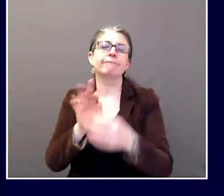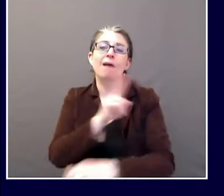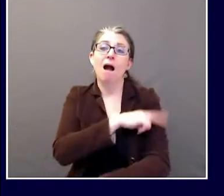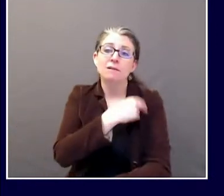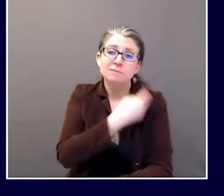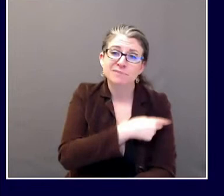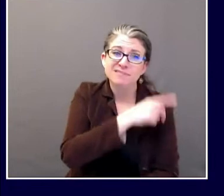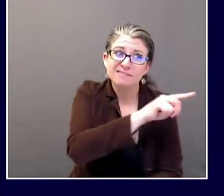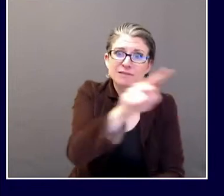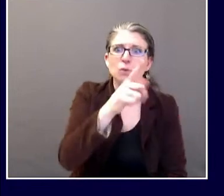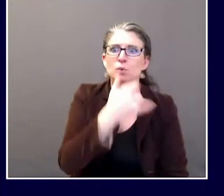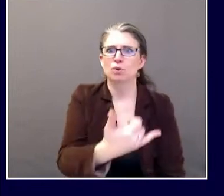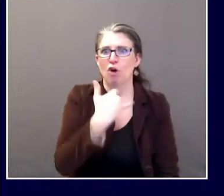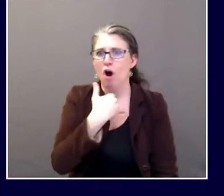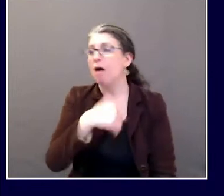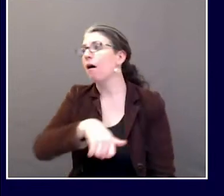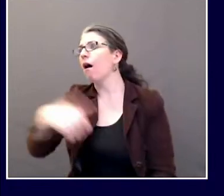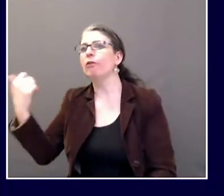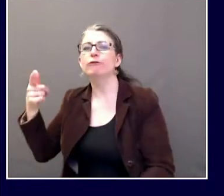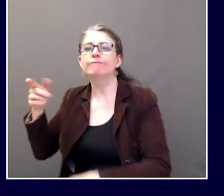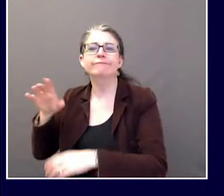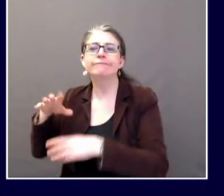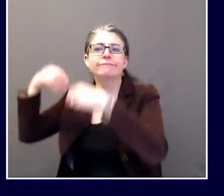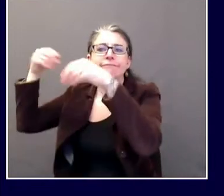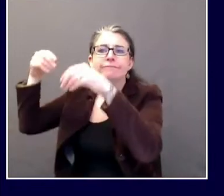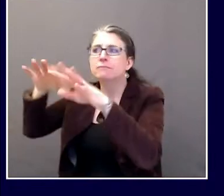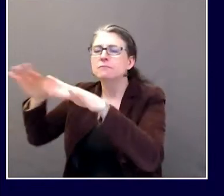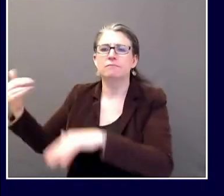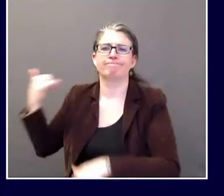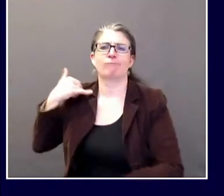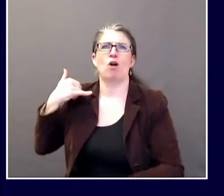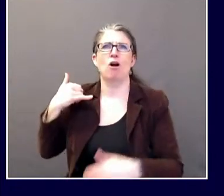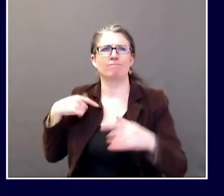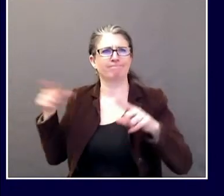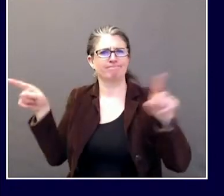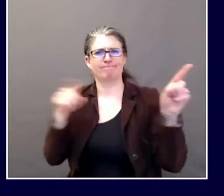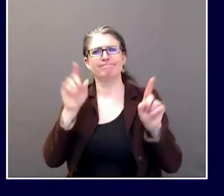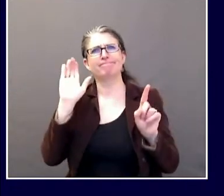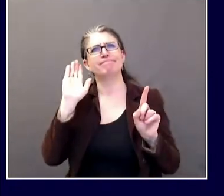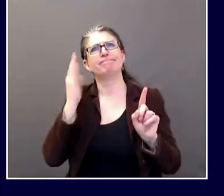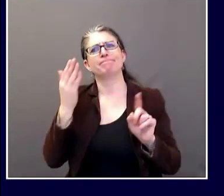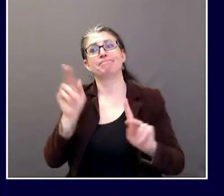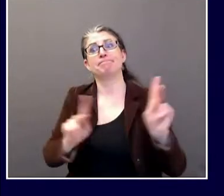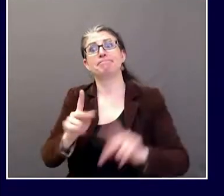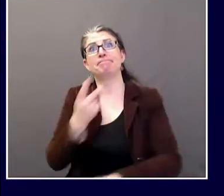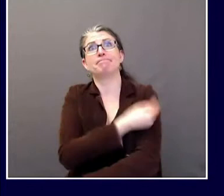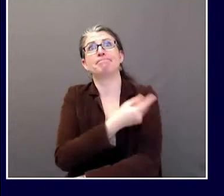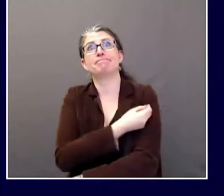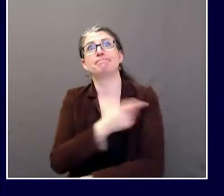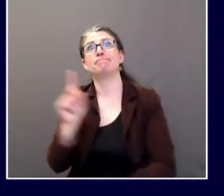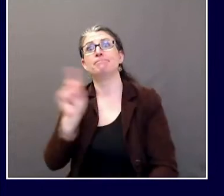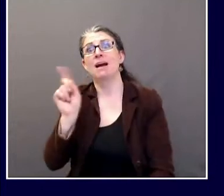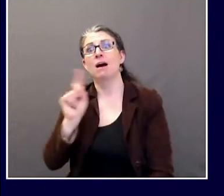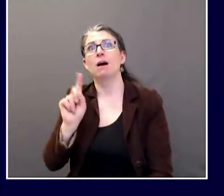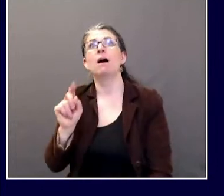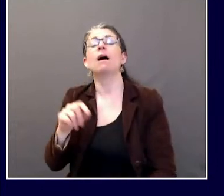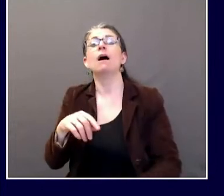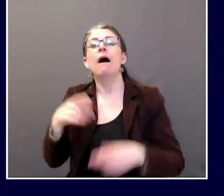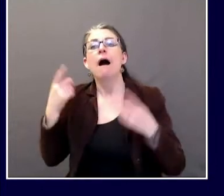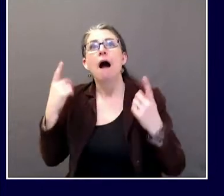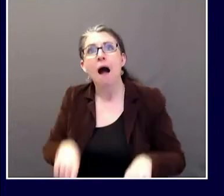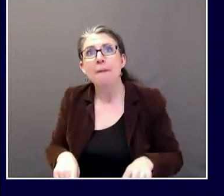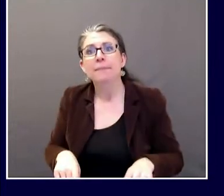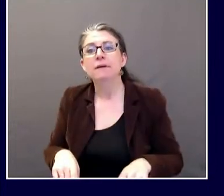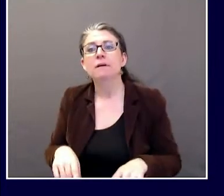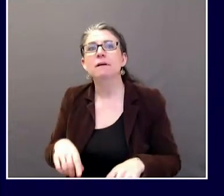on a number of different pre-registration lists. They're calling to numerous hospitals to get themselves on any list they